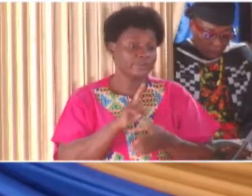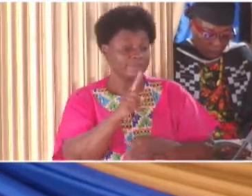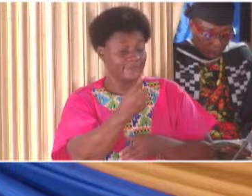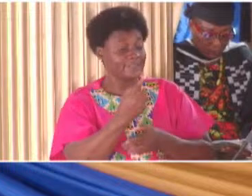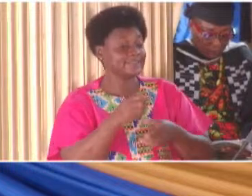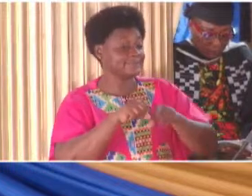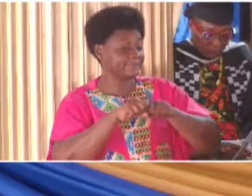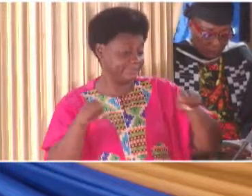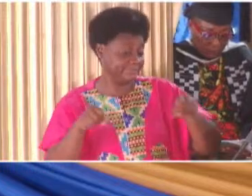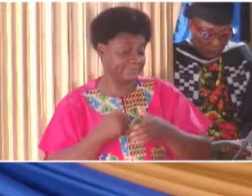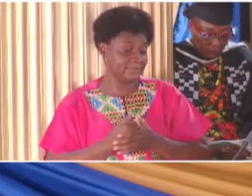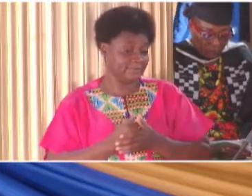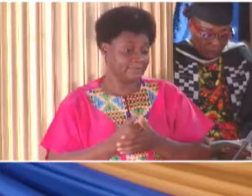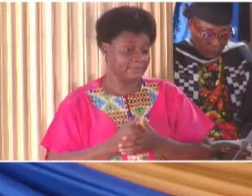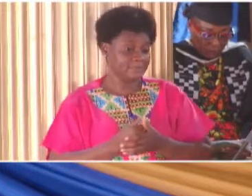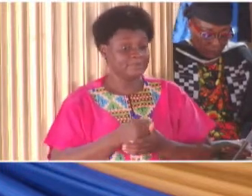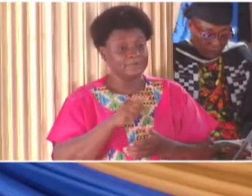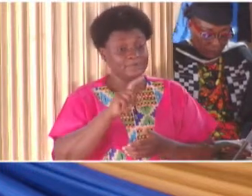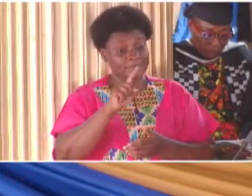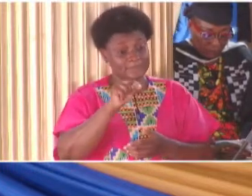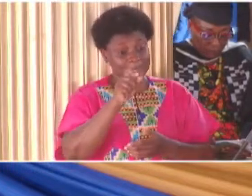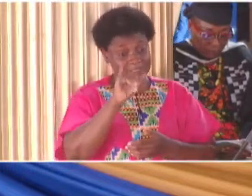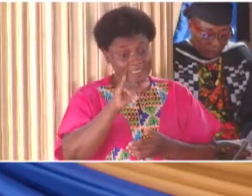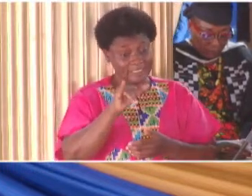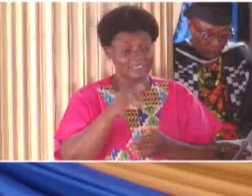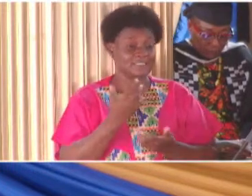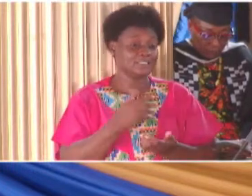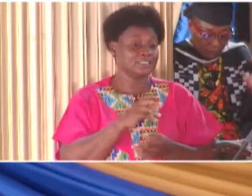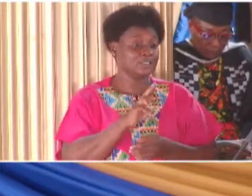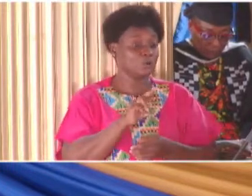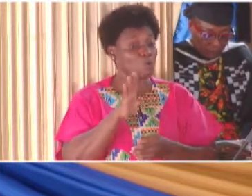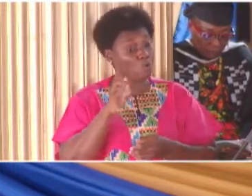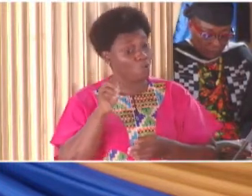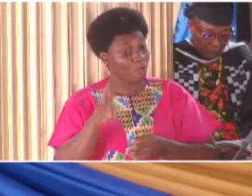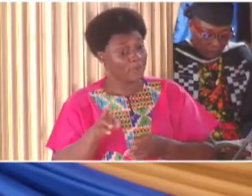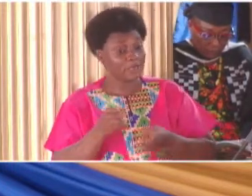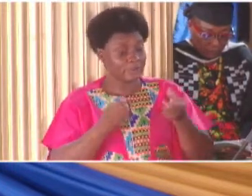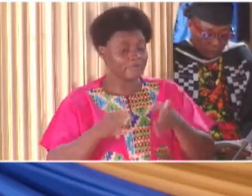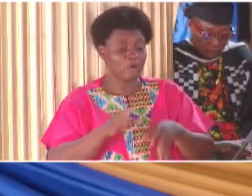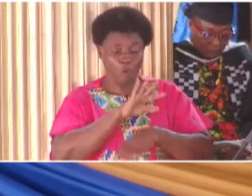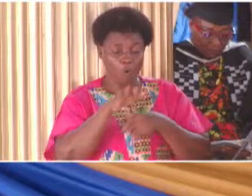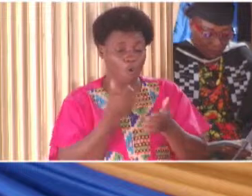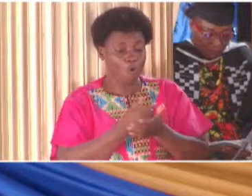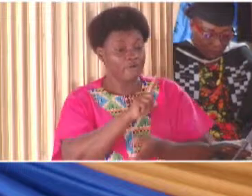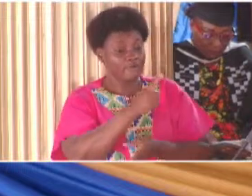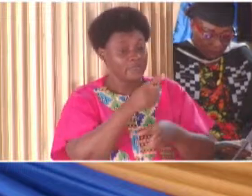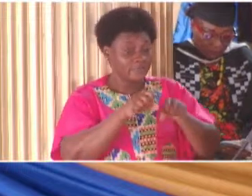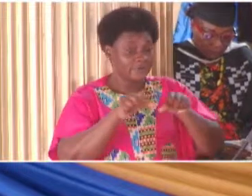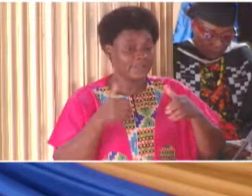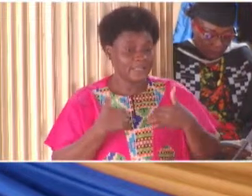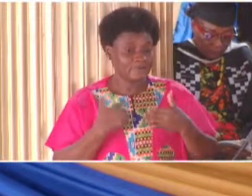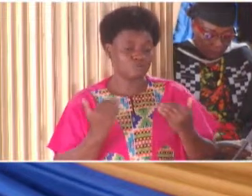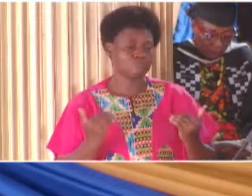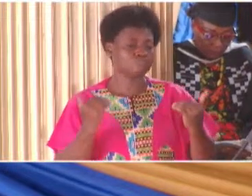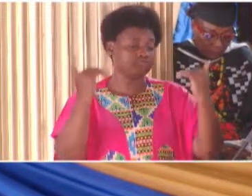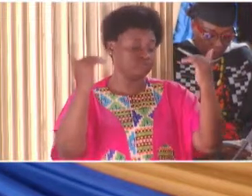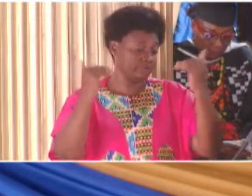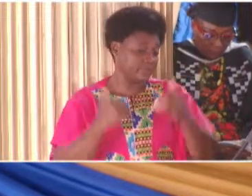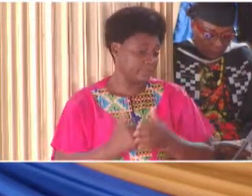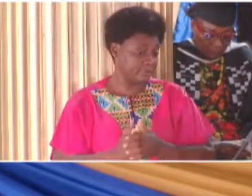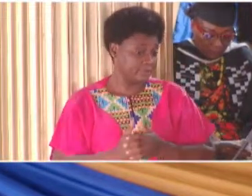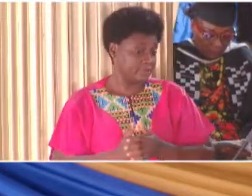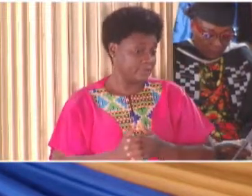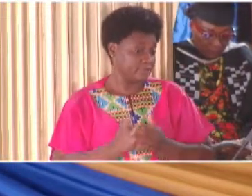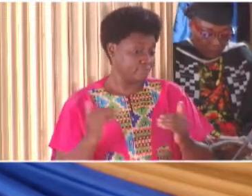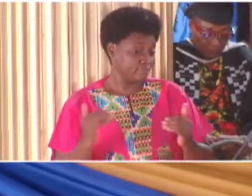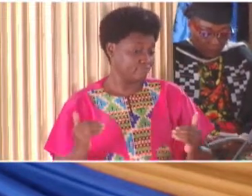degrees. The taxi drivers, the Uber drivers, all of them, they have first degrees. So move higher. But you can